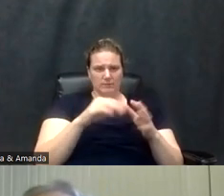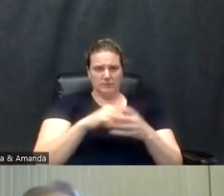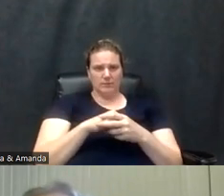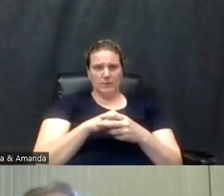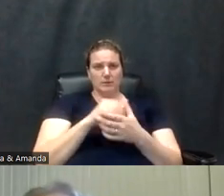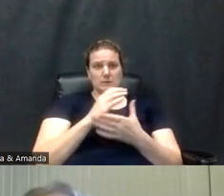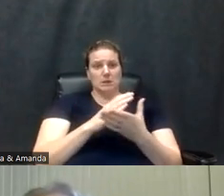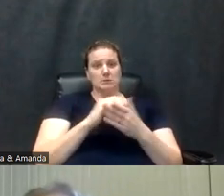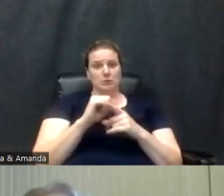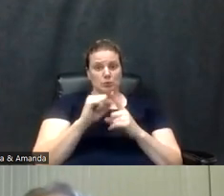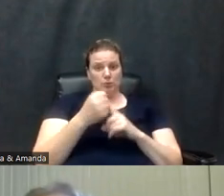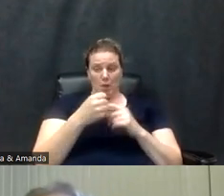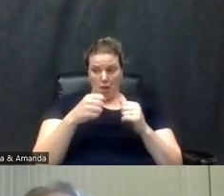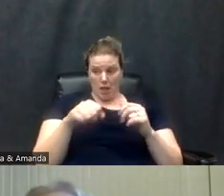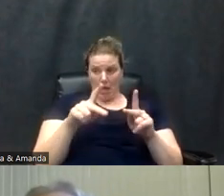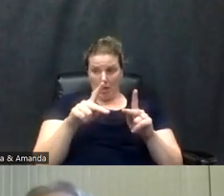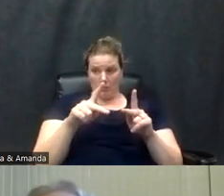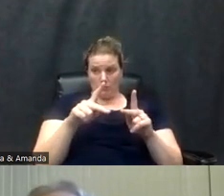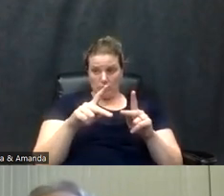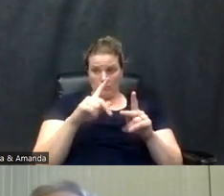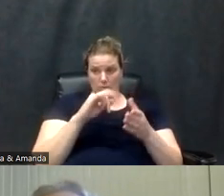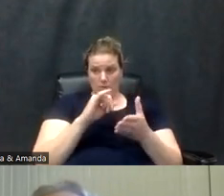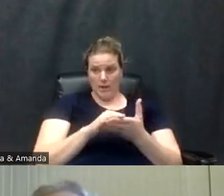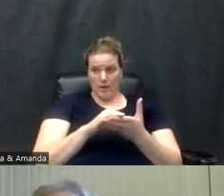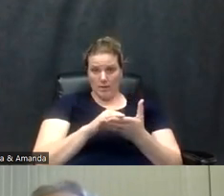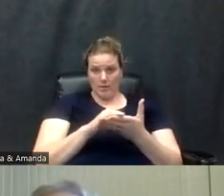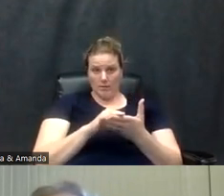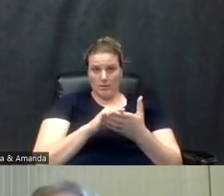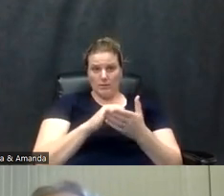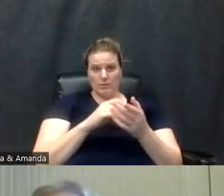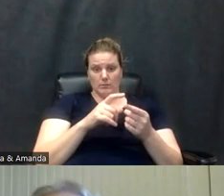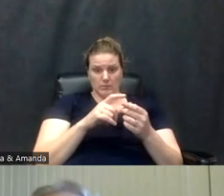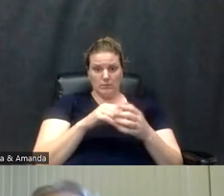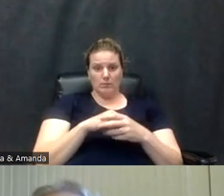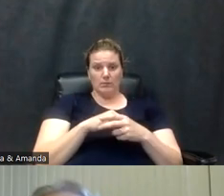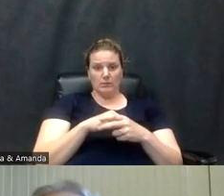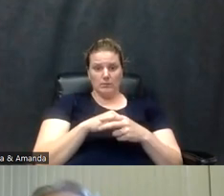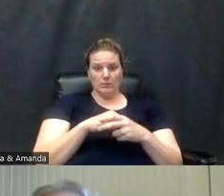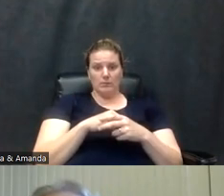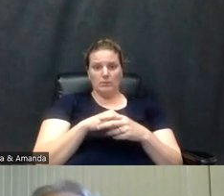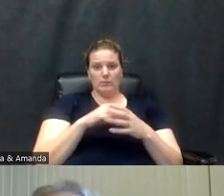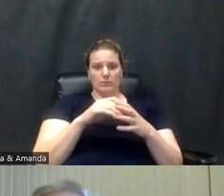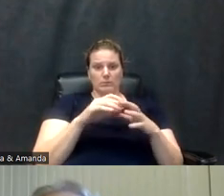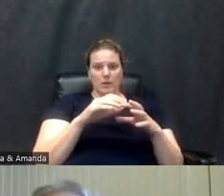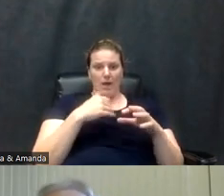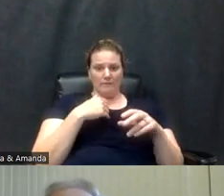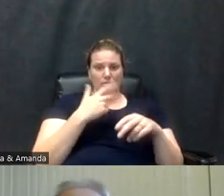they're allowed to break into these three-person panels, and there's a reason I'm bringing that up, but I'll get back to that.